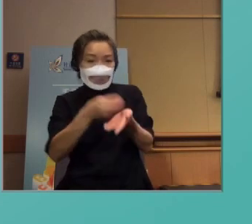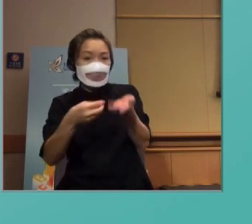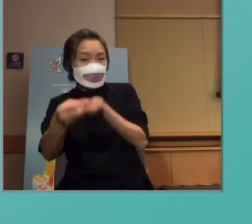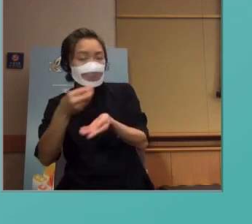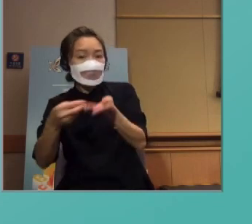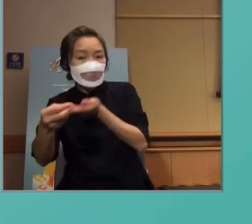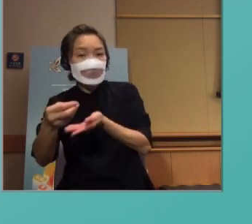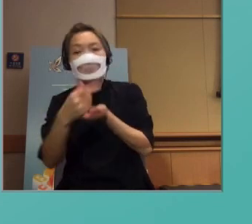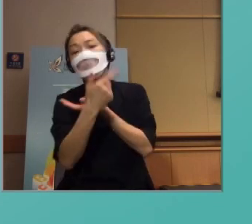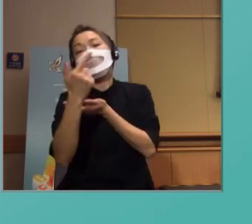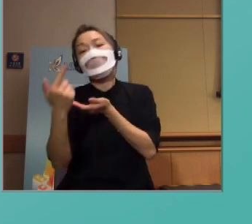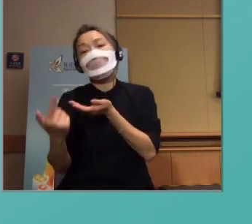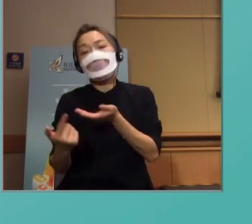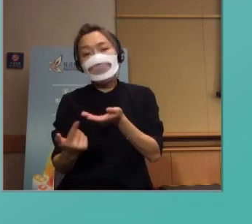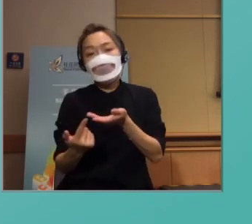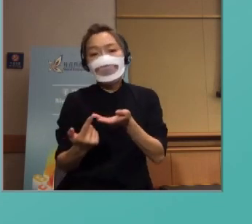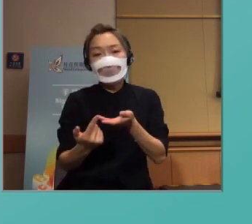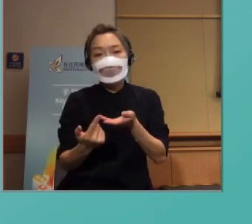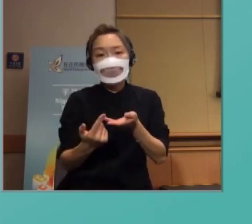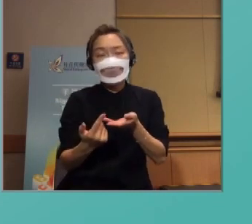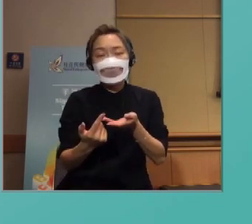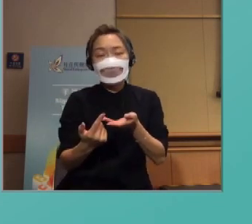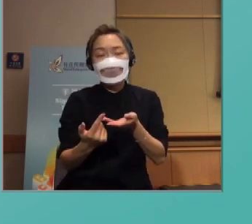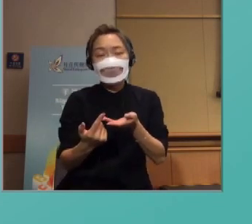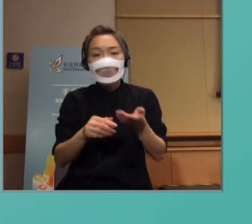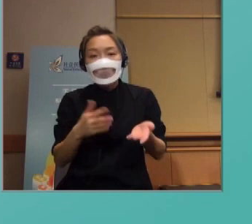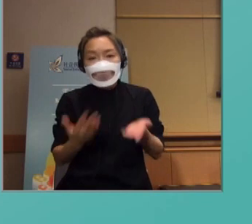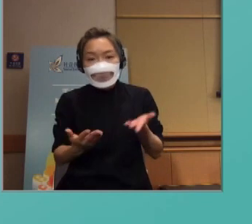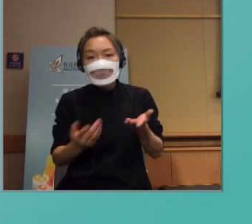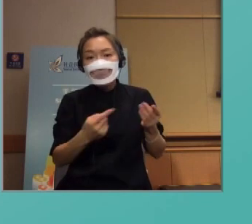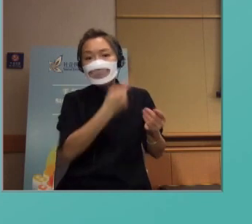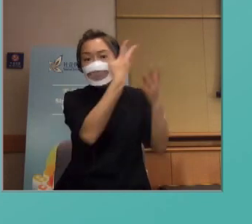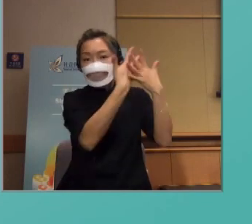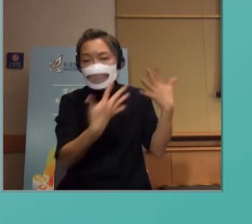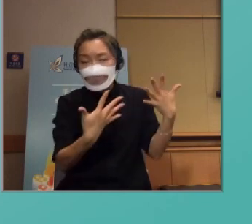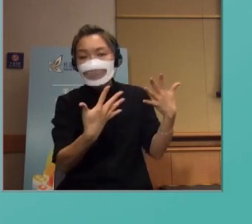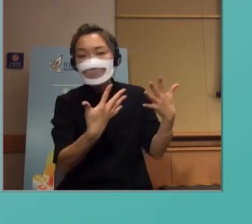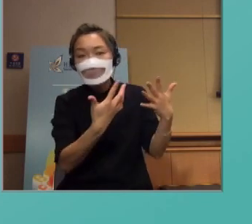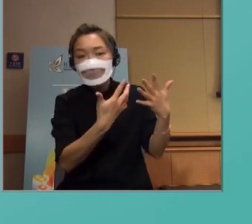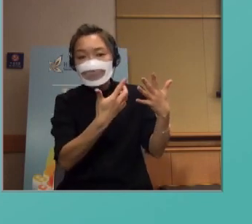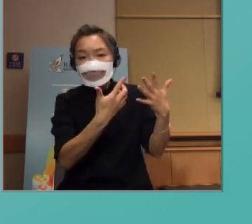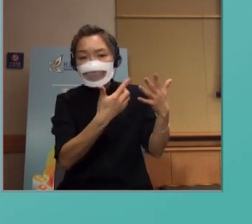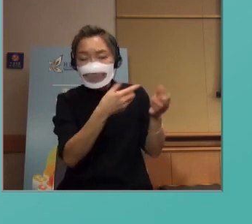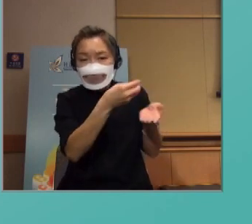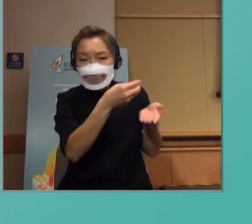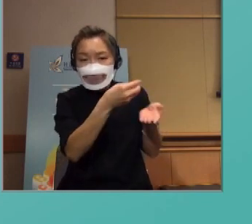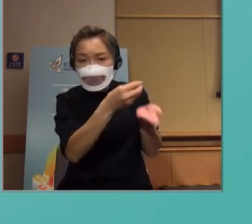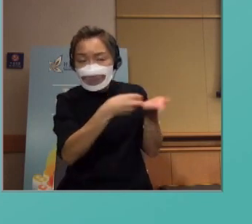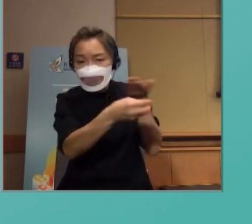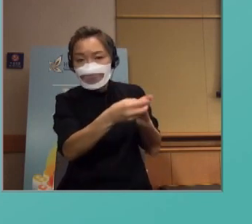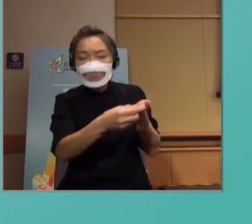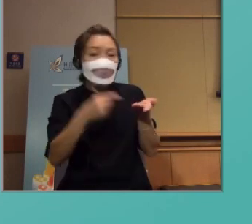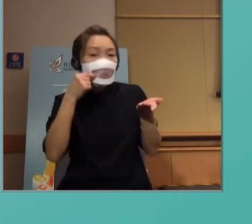buy NFTs. And with a lot of these things that are going on, and also there are a lot of